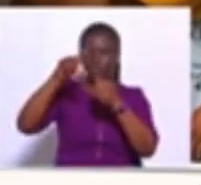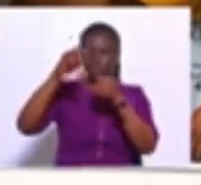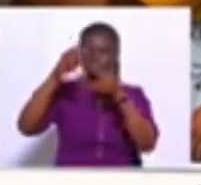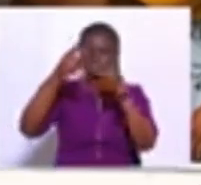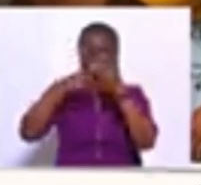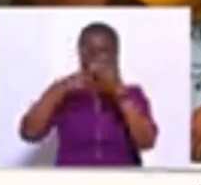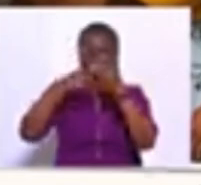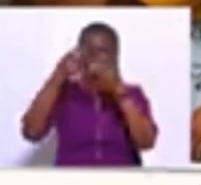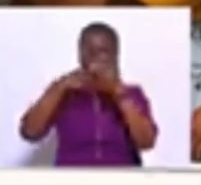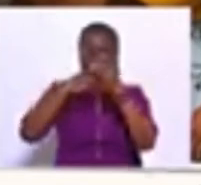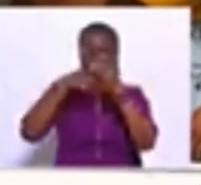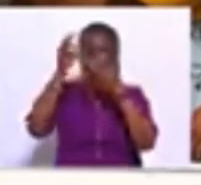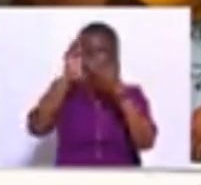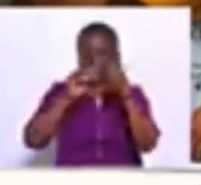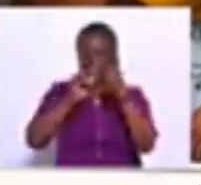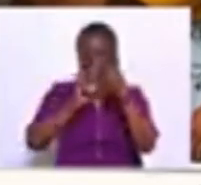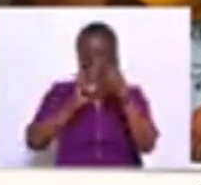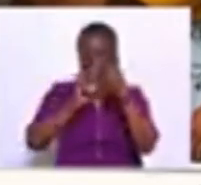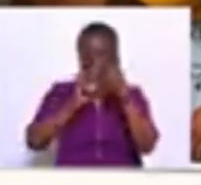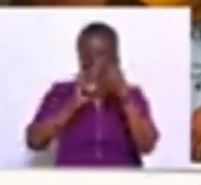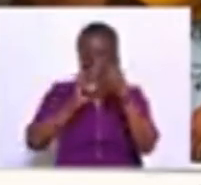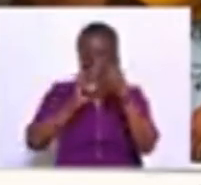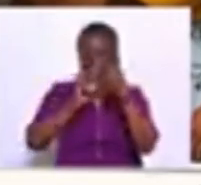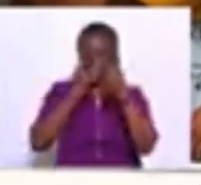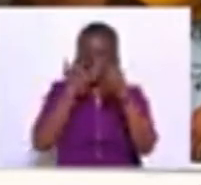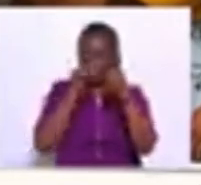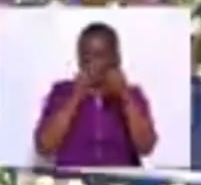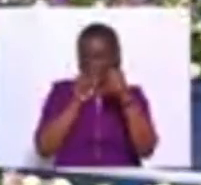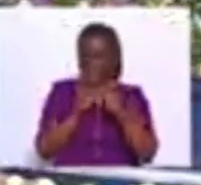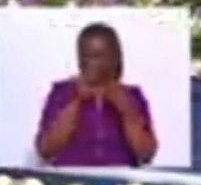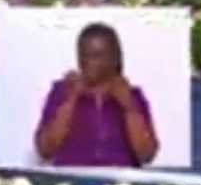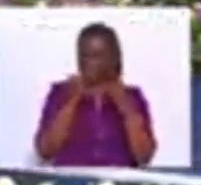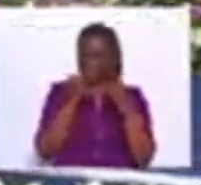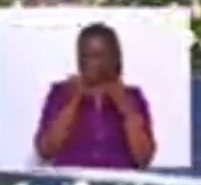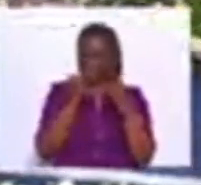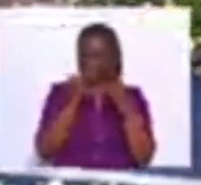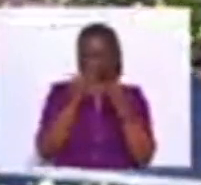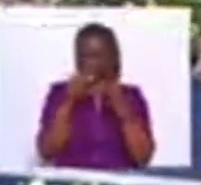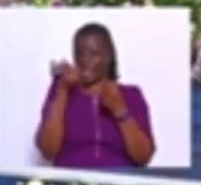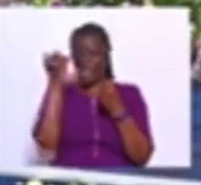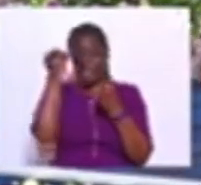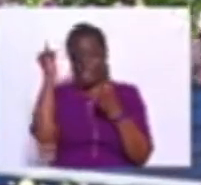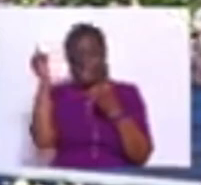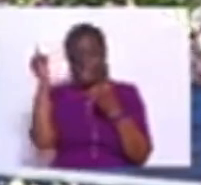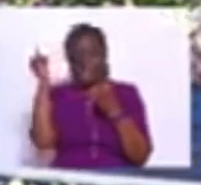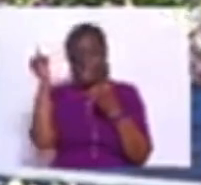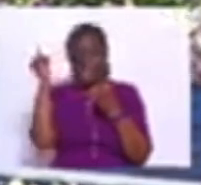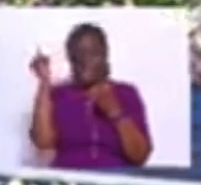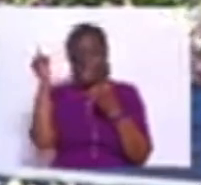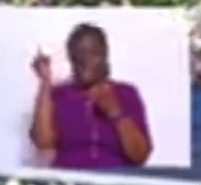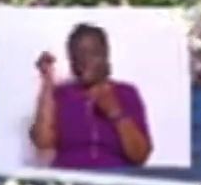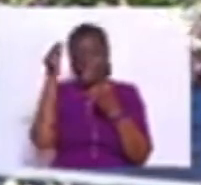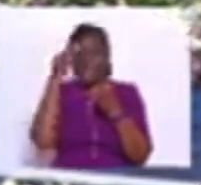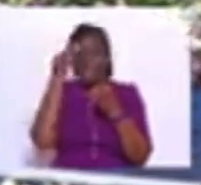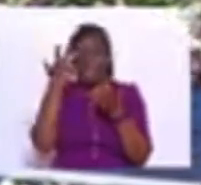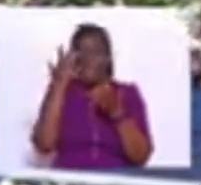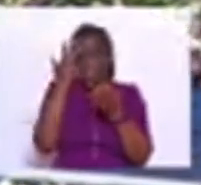67%. Why should that be? Any ideas? Do you know at